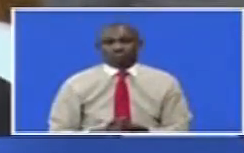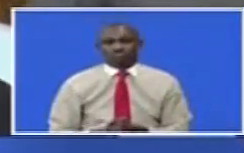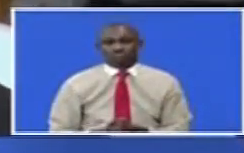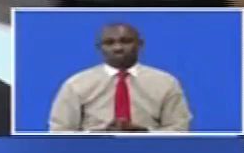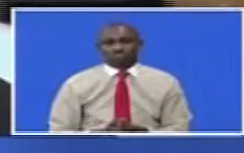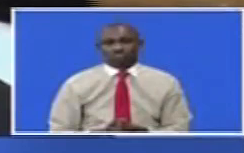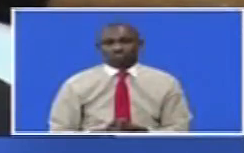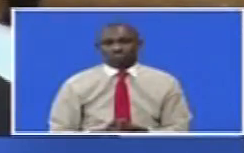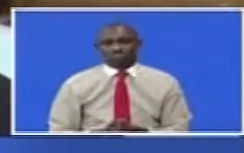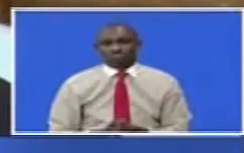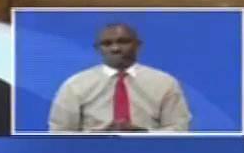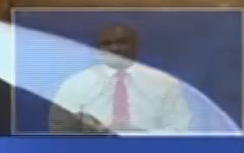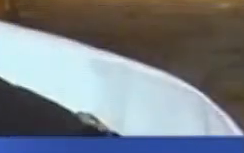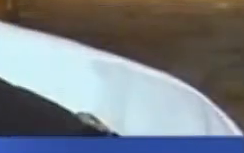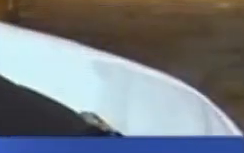for the Kenyans